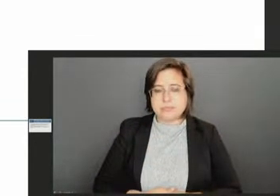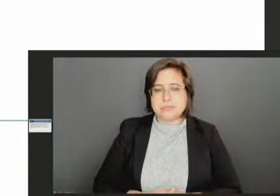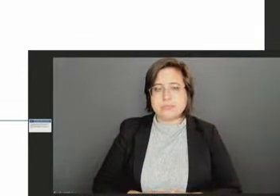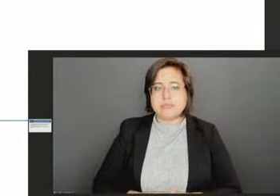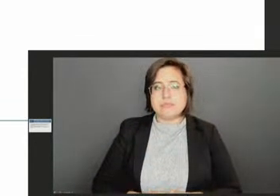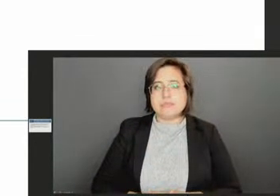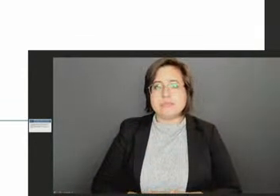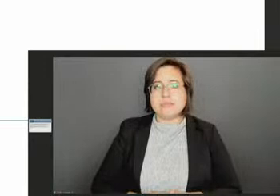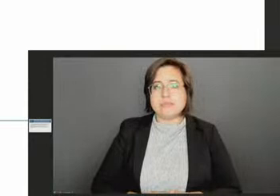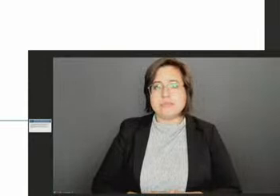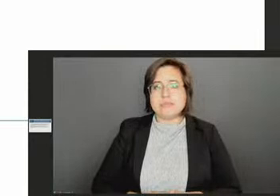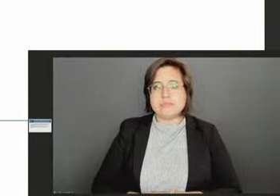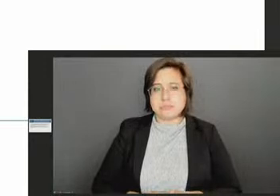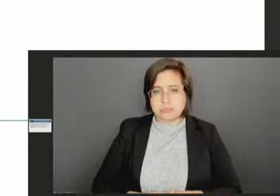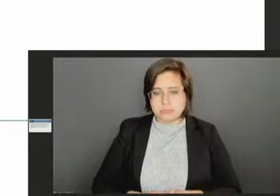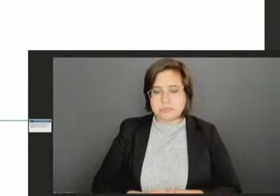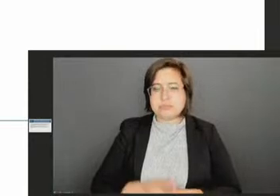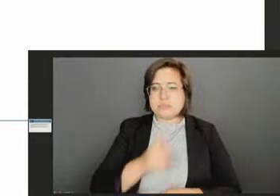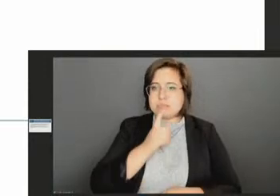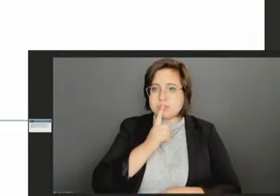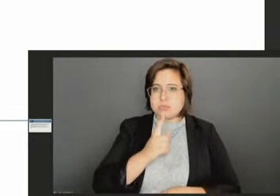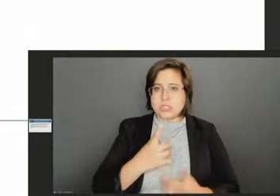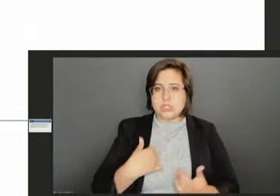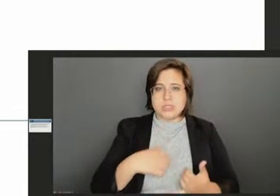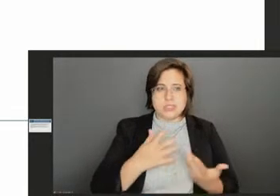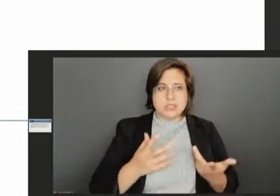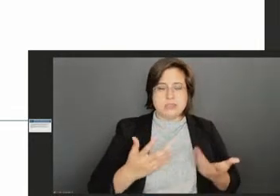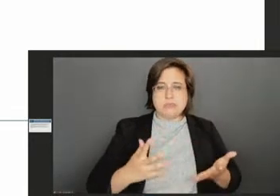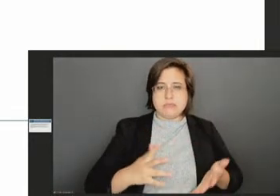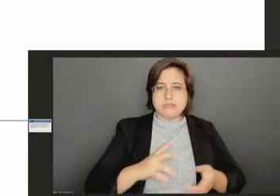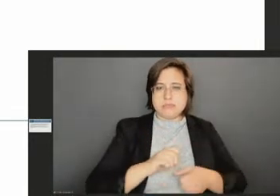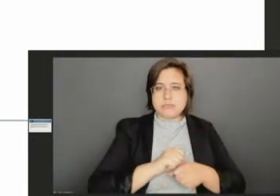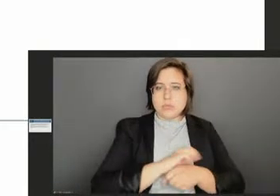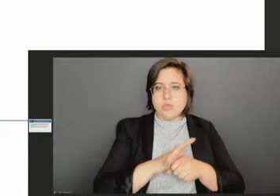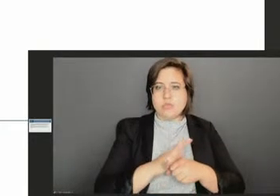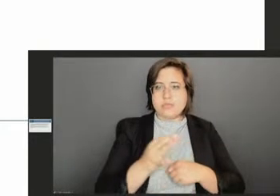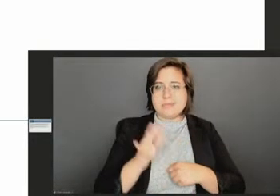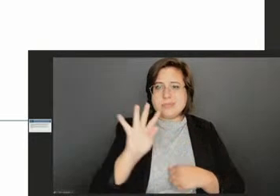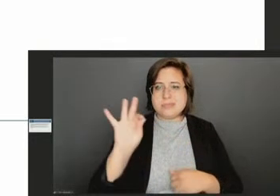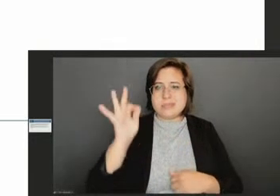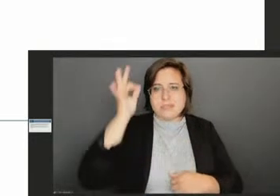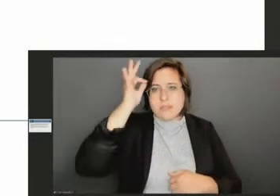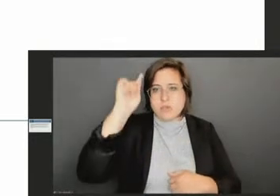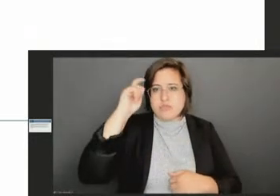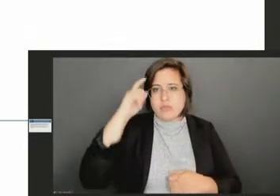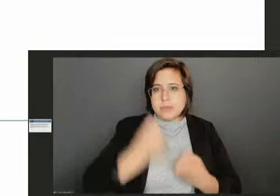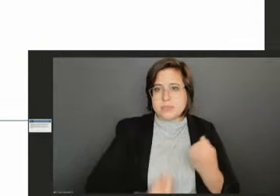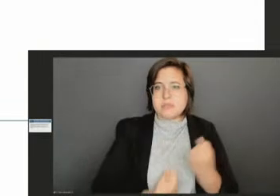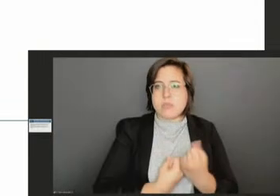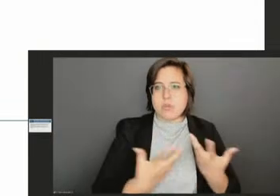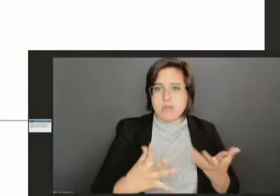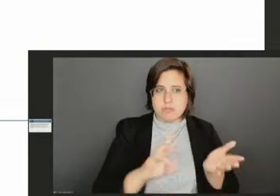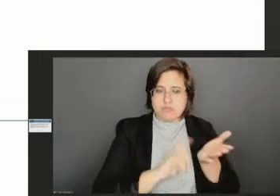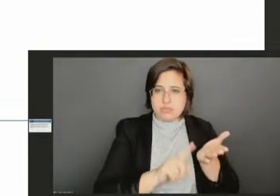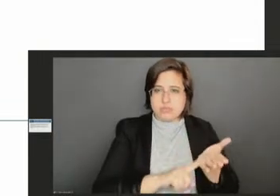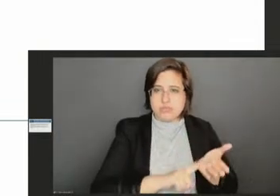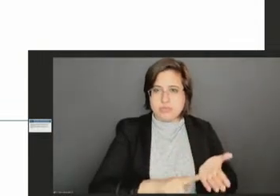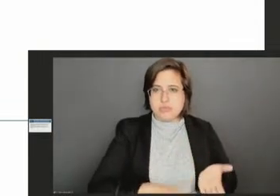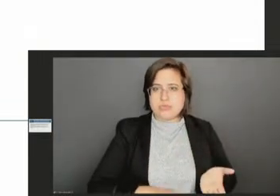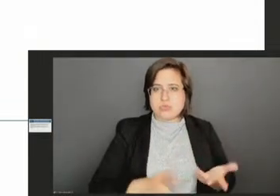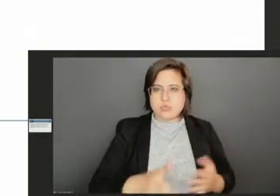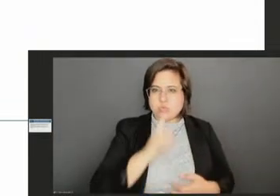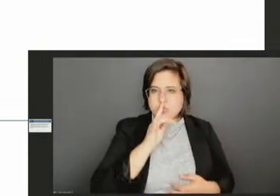do an audit of existing COVID-19 related federal government support to these communities, and especially looking